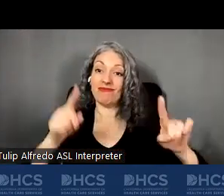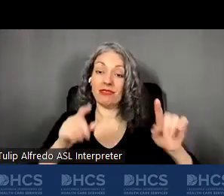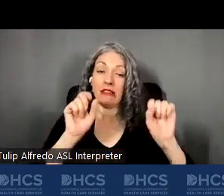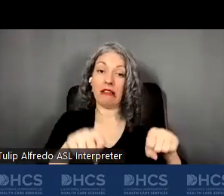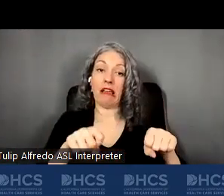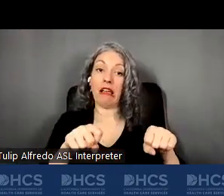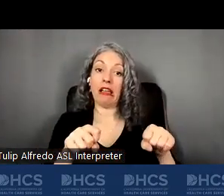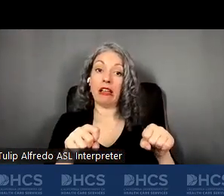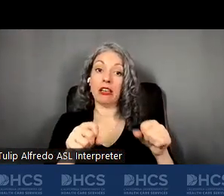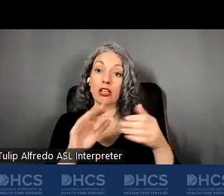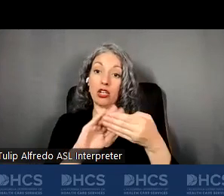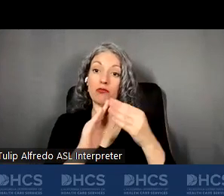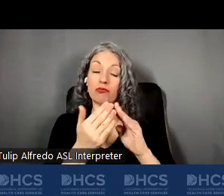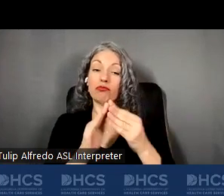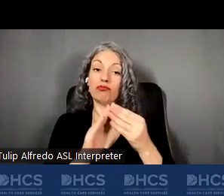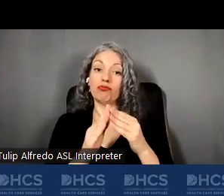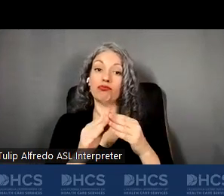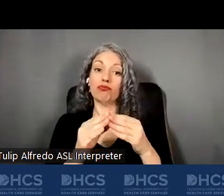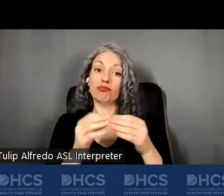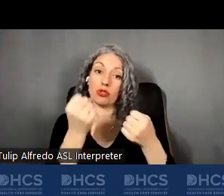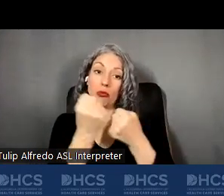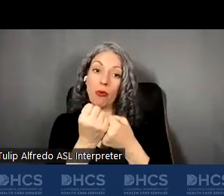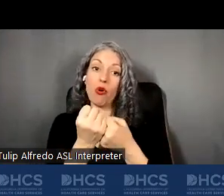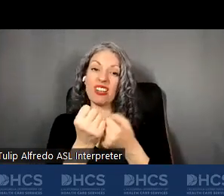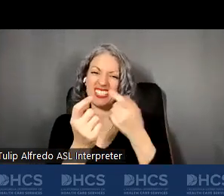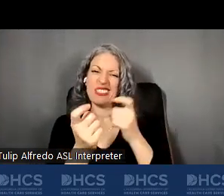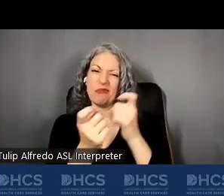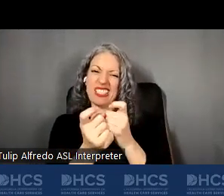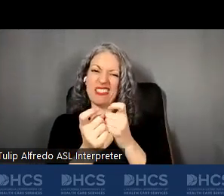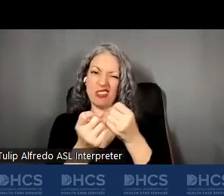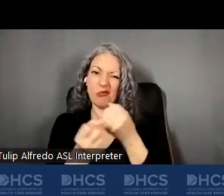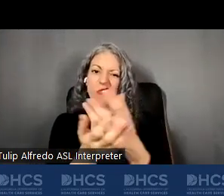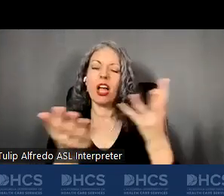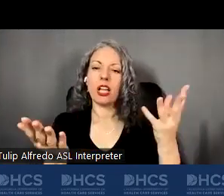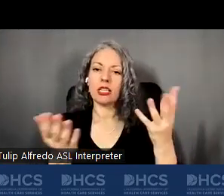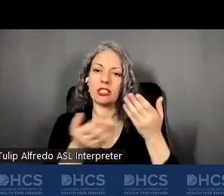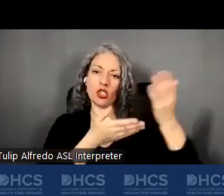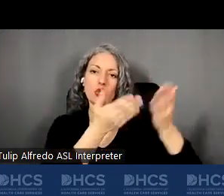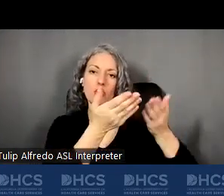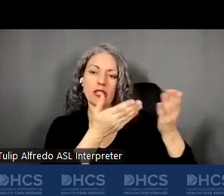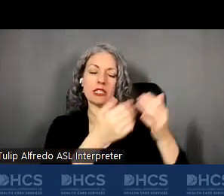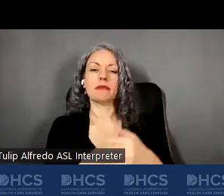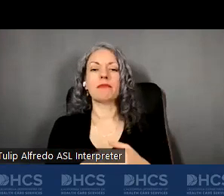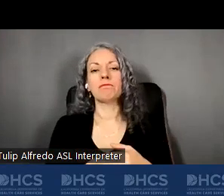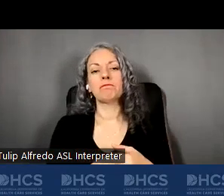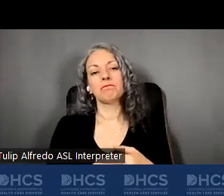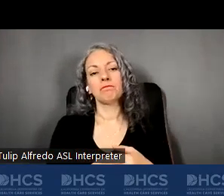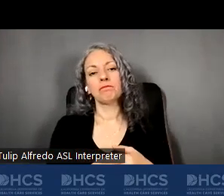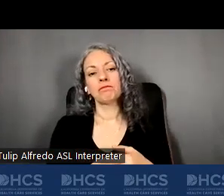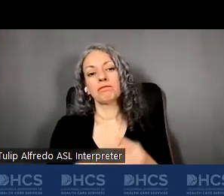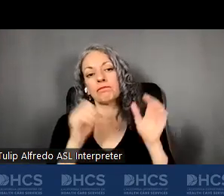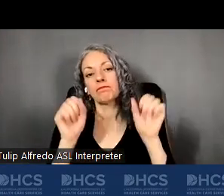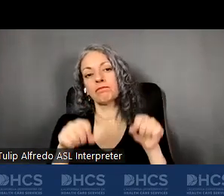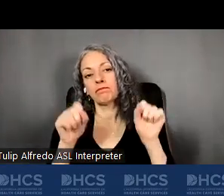community support providers as long as, you know, they could provide that specific service. So could be